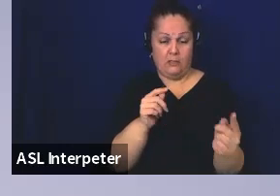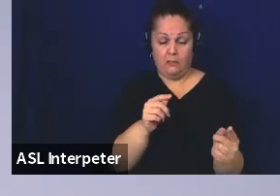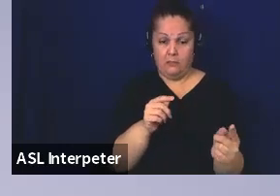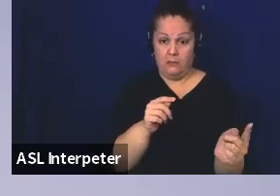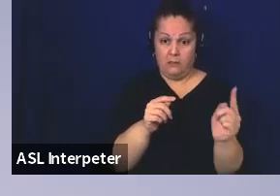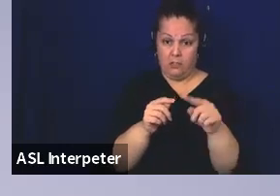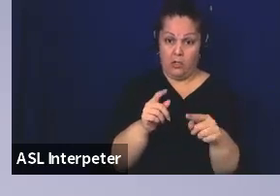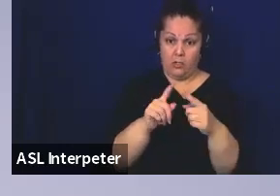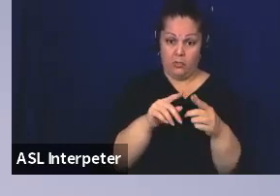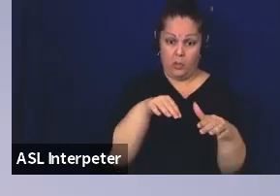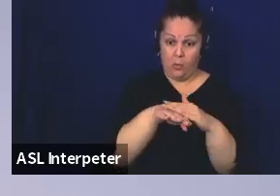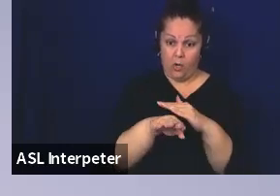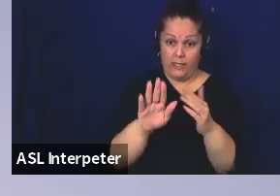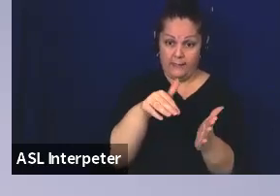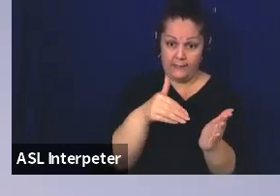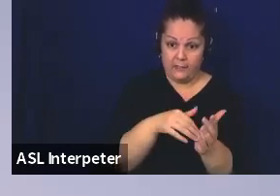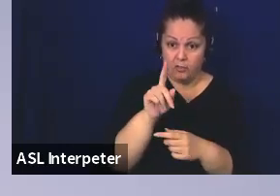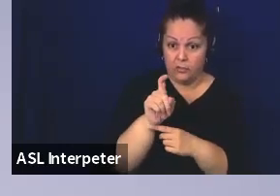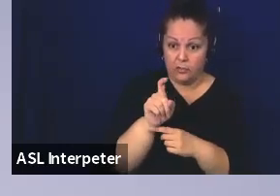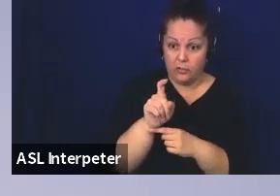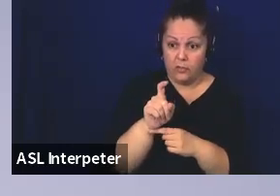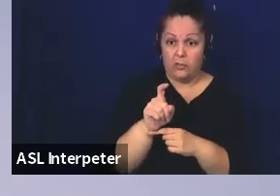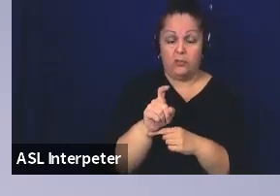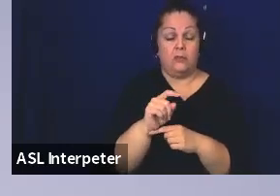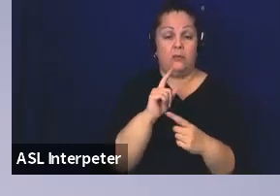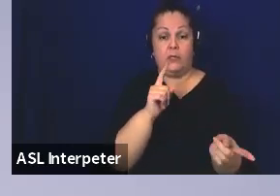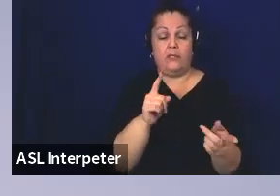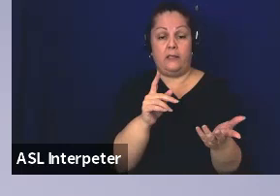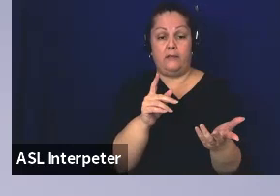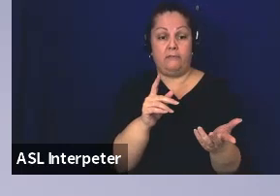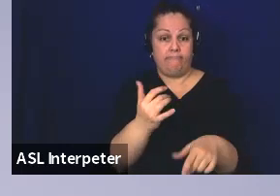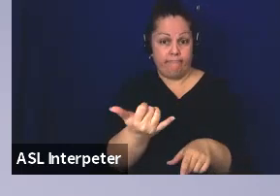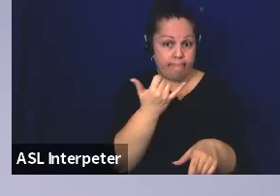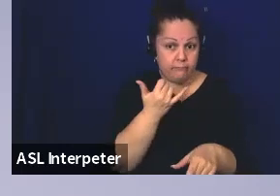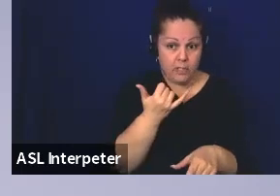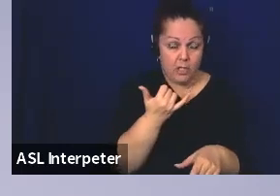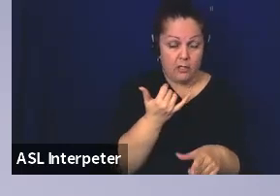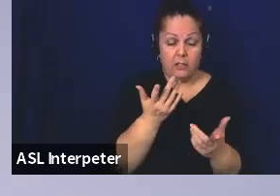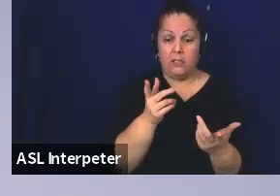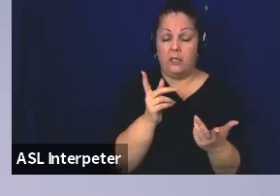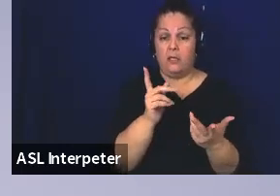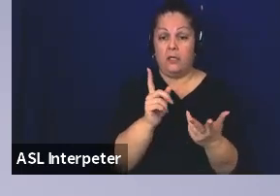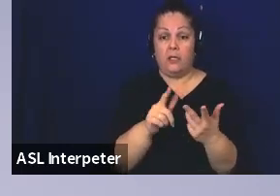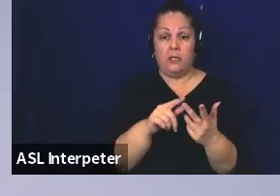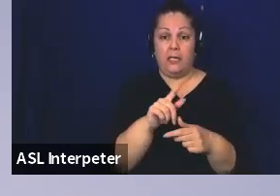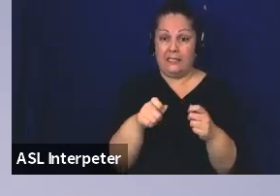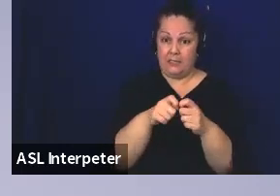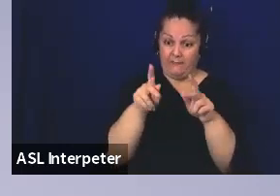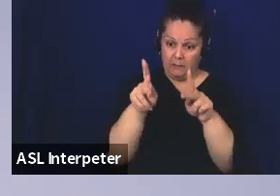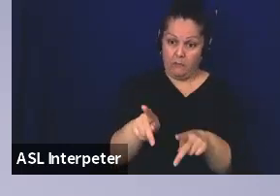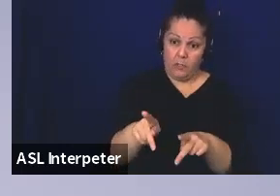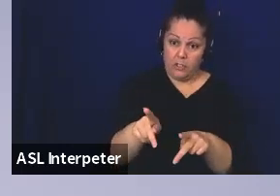into a walk-in center? Should they be reaching out via a phone? And are they reaching out to a specific